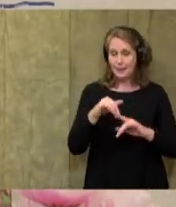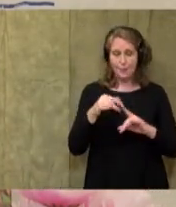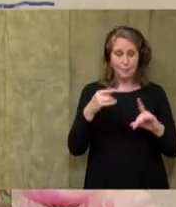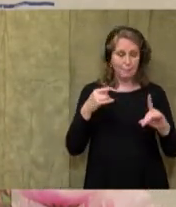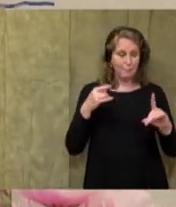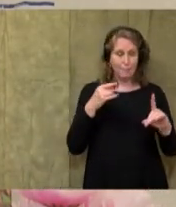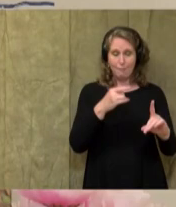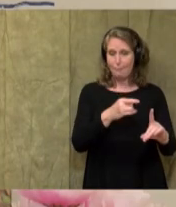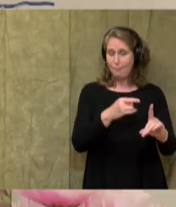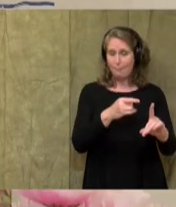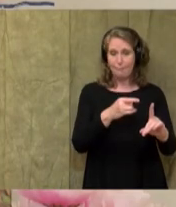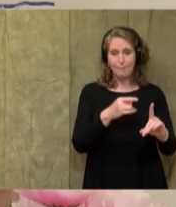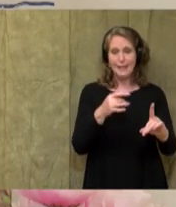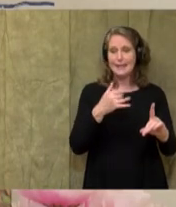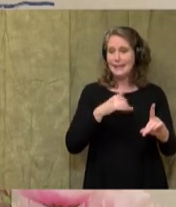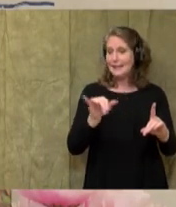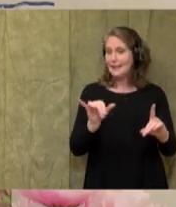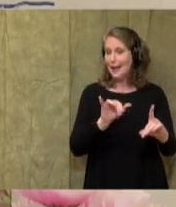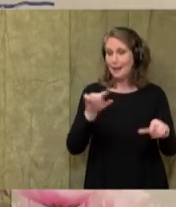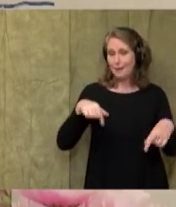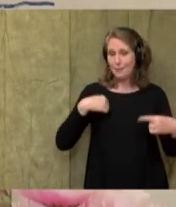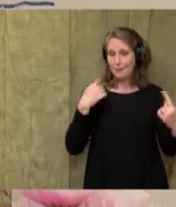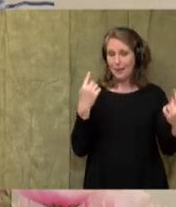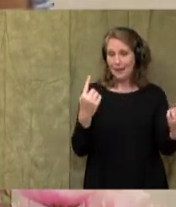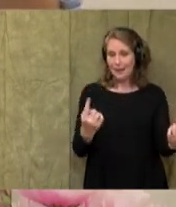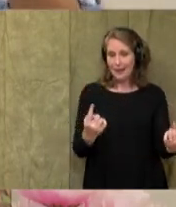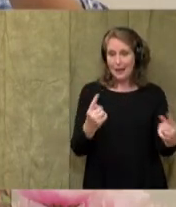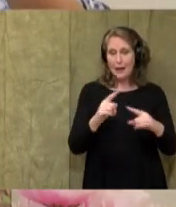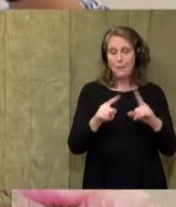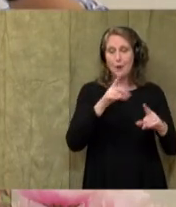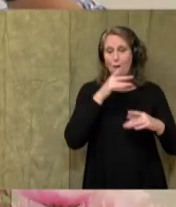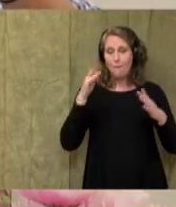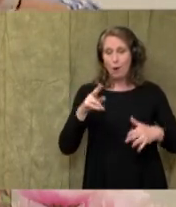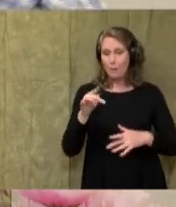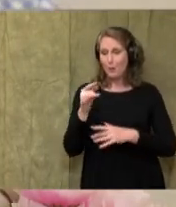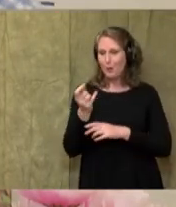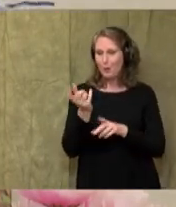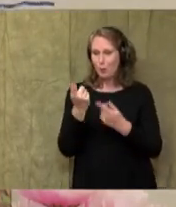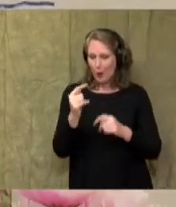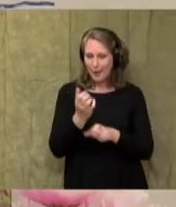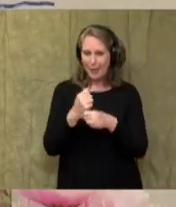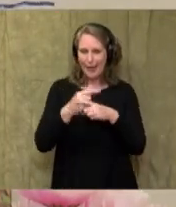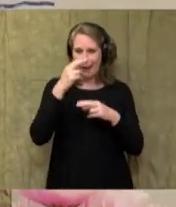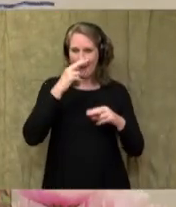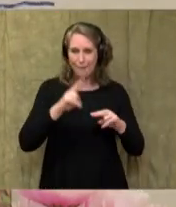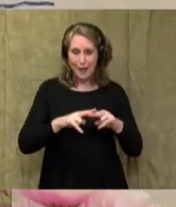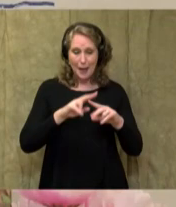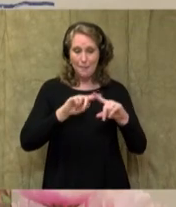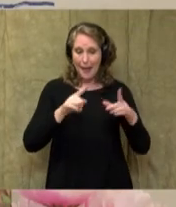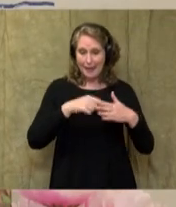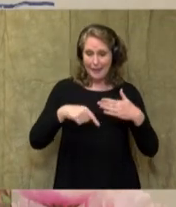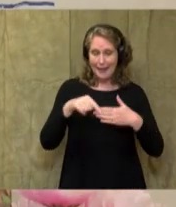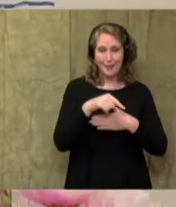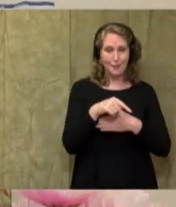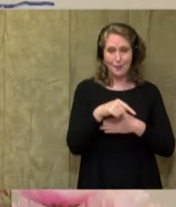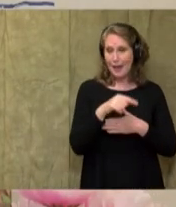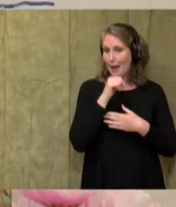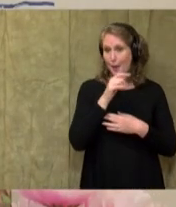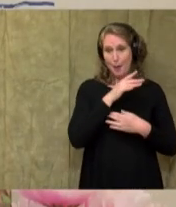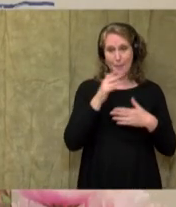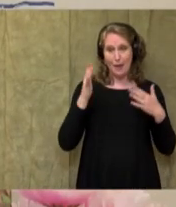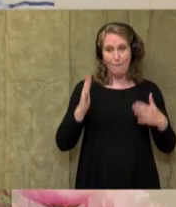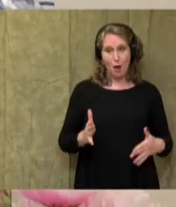be working with the same standard, but Farmer Nolan's trying to make it fun. But next week, I'm not going to be a